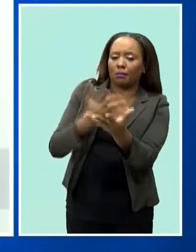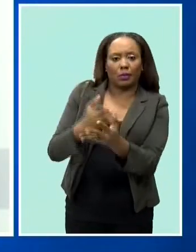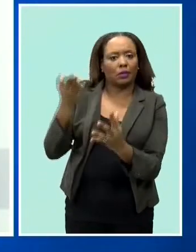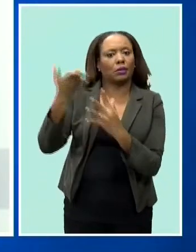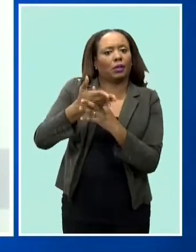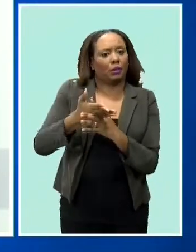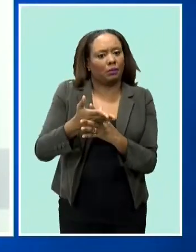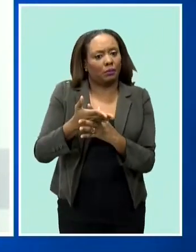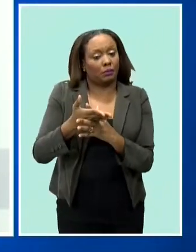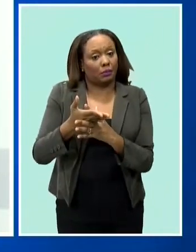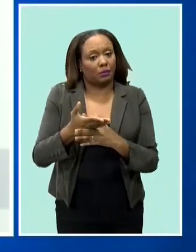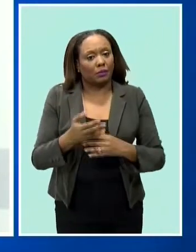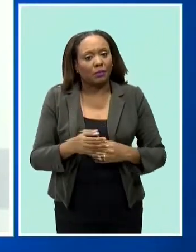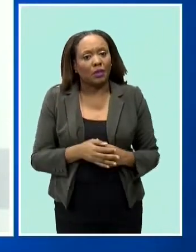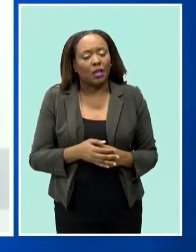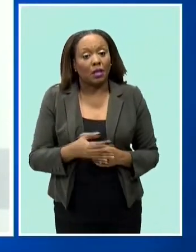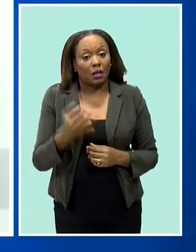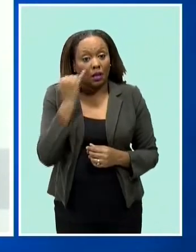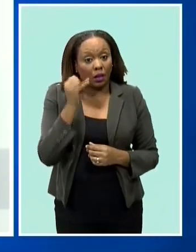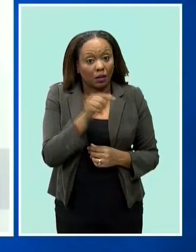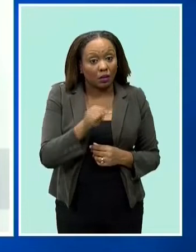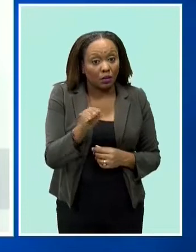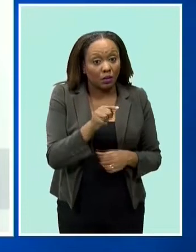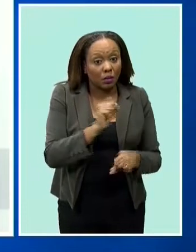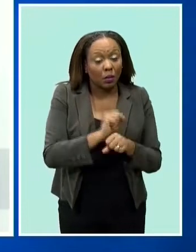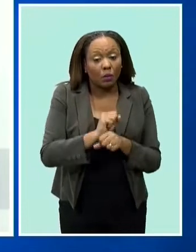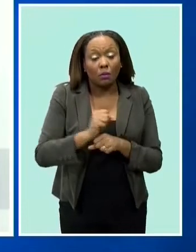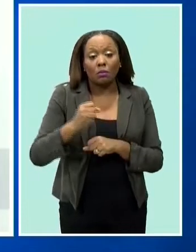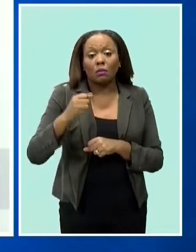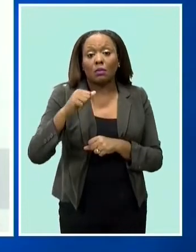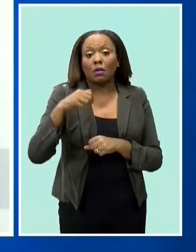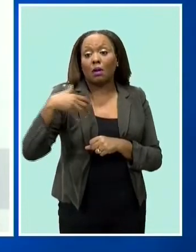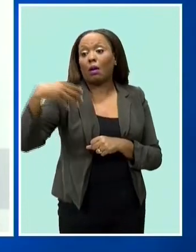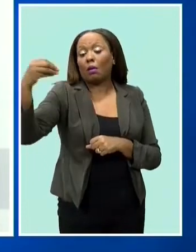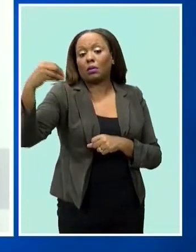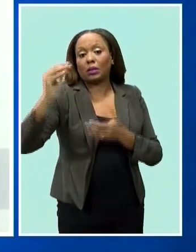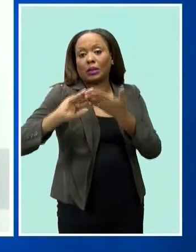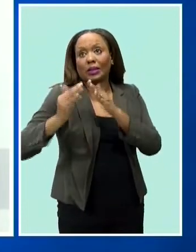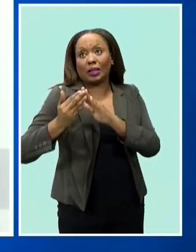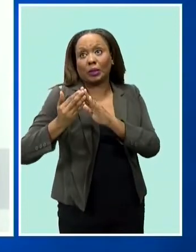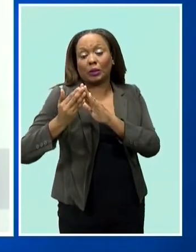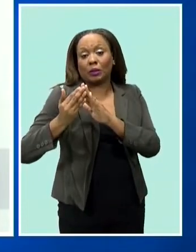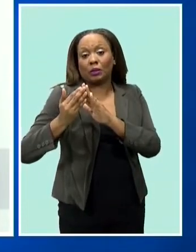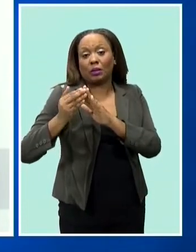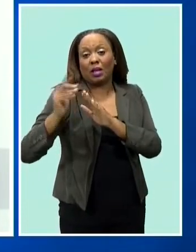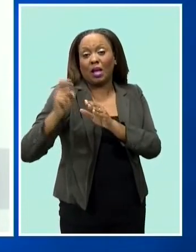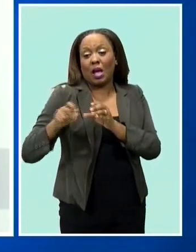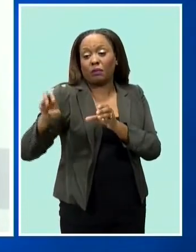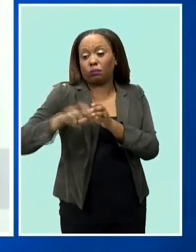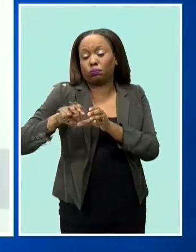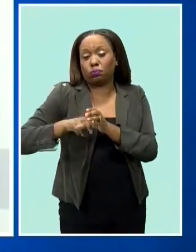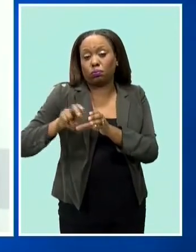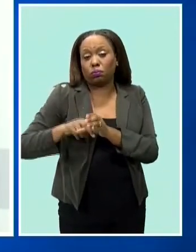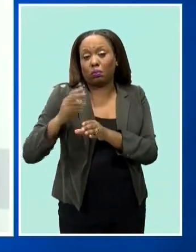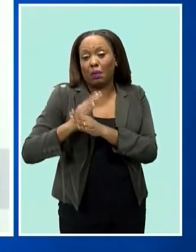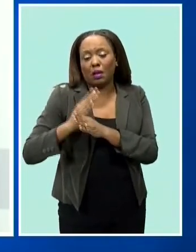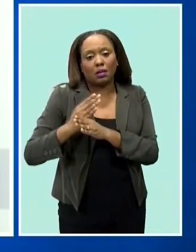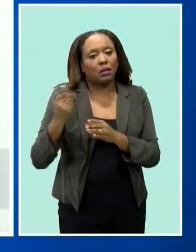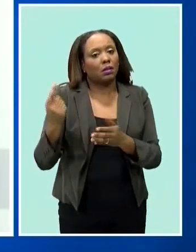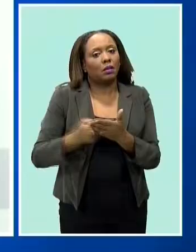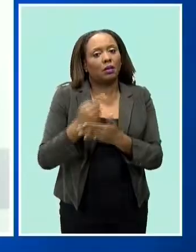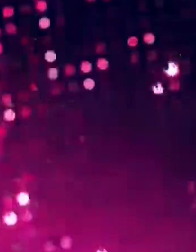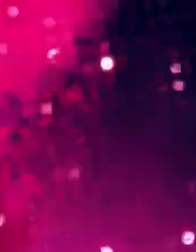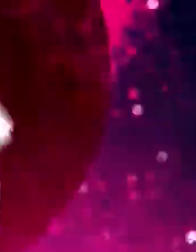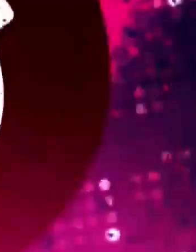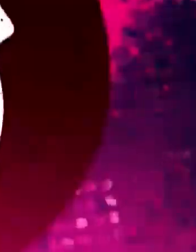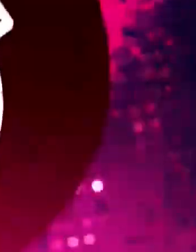if it is that you work out of town, it's actually worse, where sometimes you go 5 months without getting salaries and stuff like